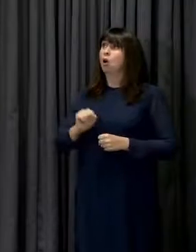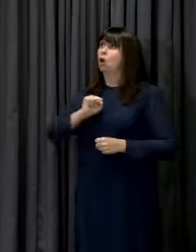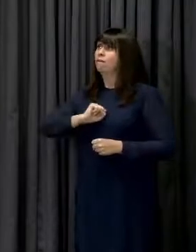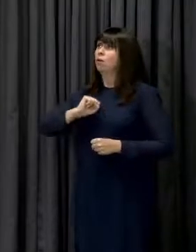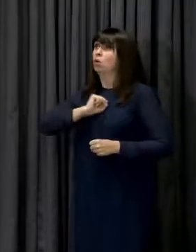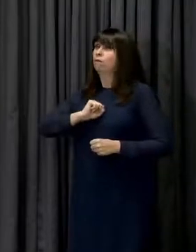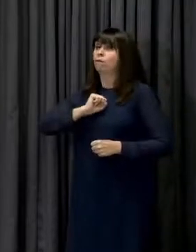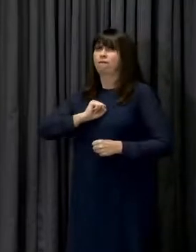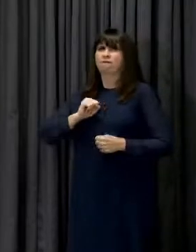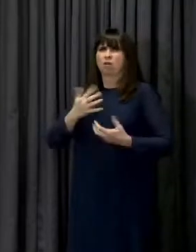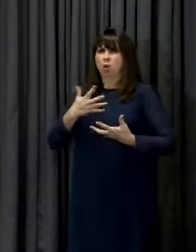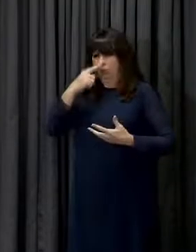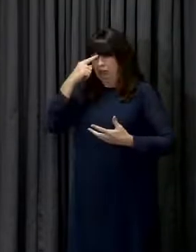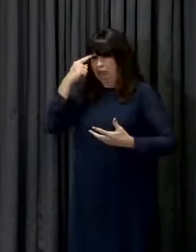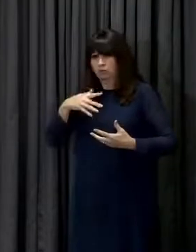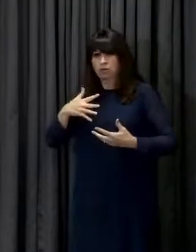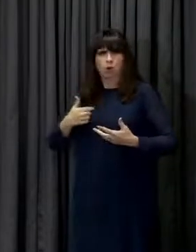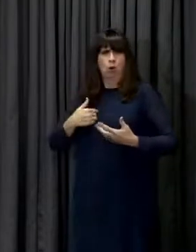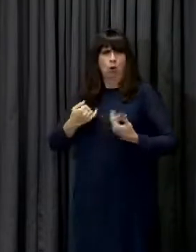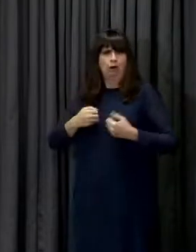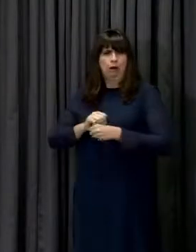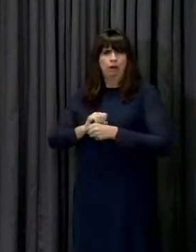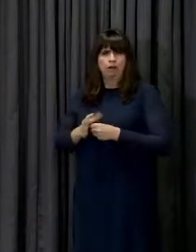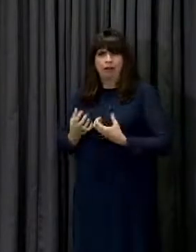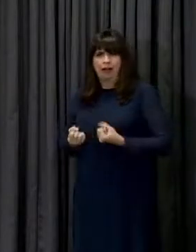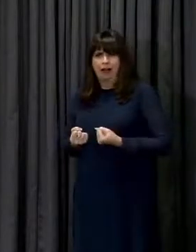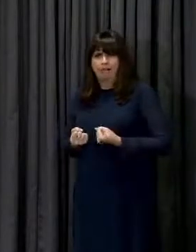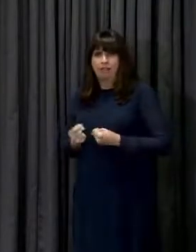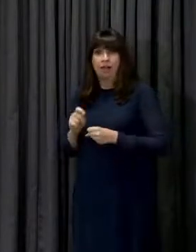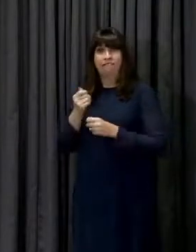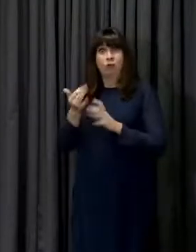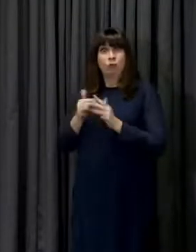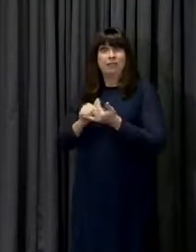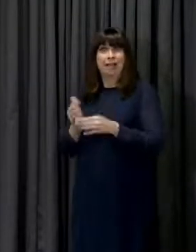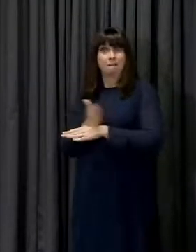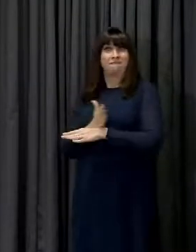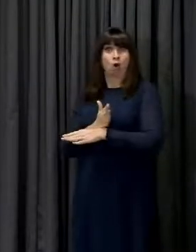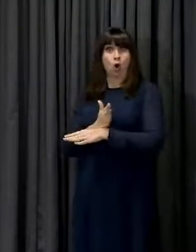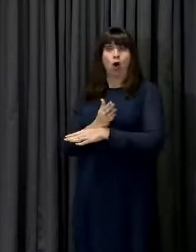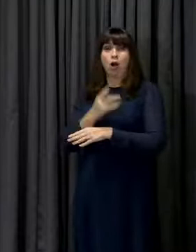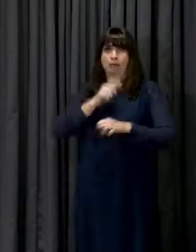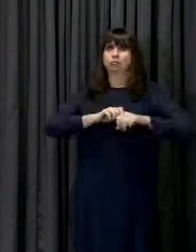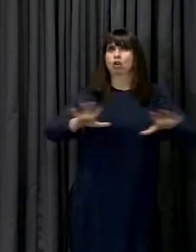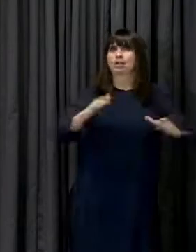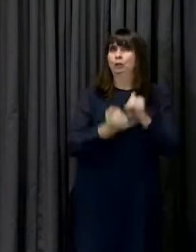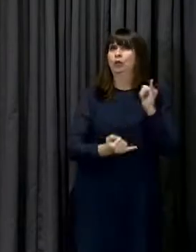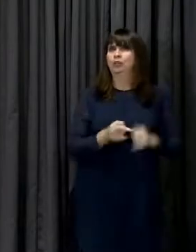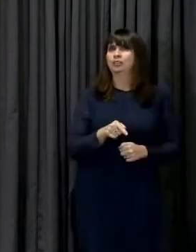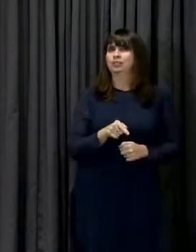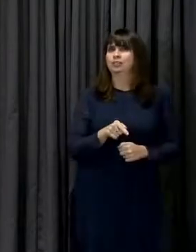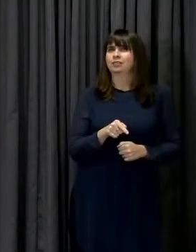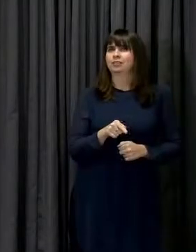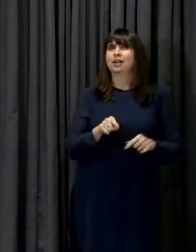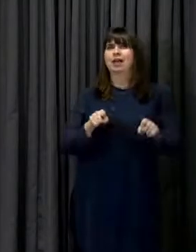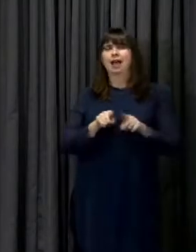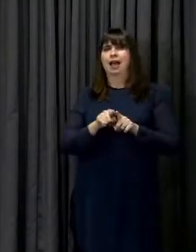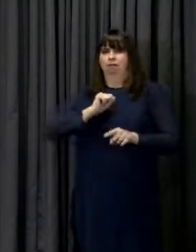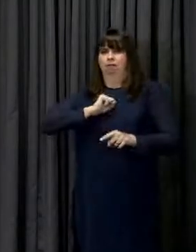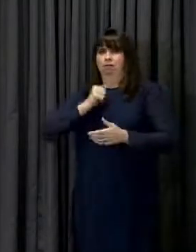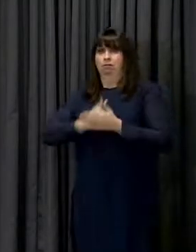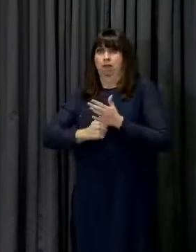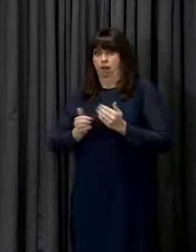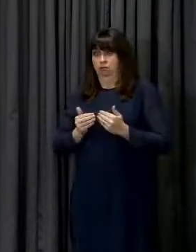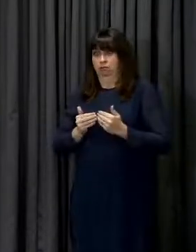appear and a couple of days after. The self-isolation £500 payment is available to help people on